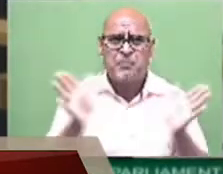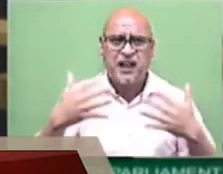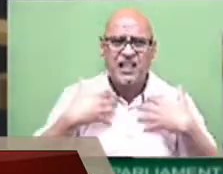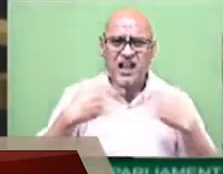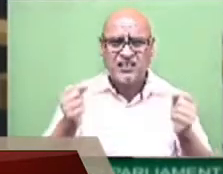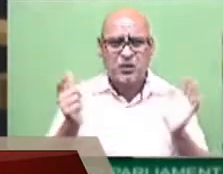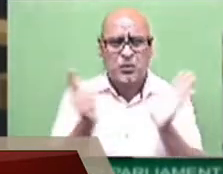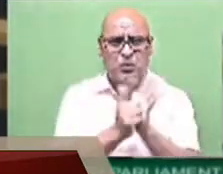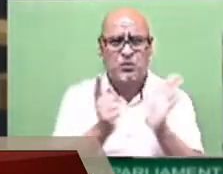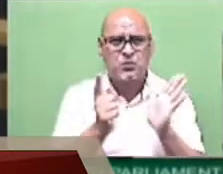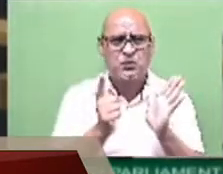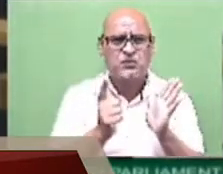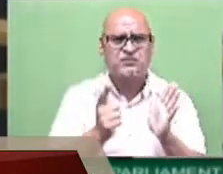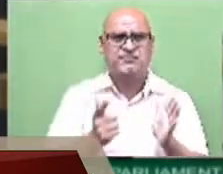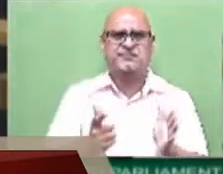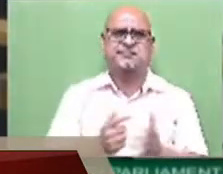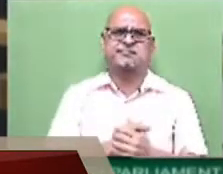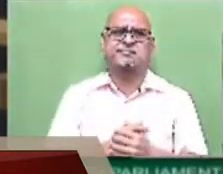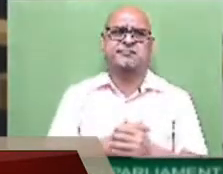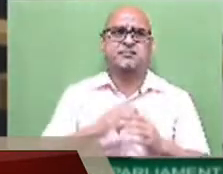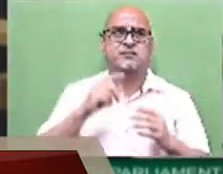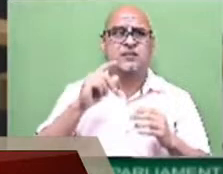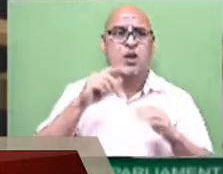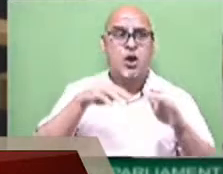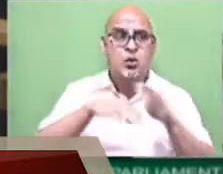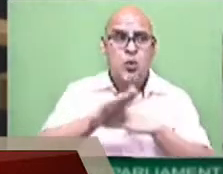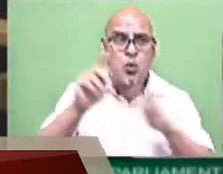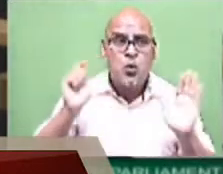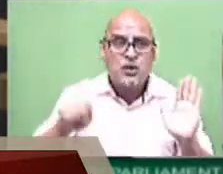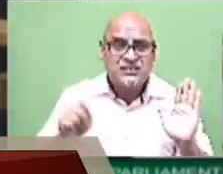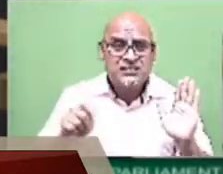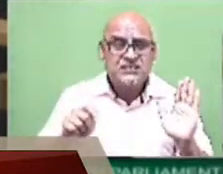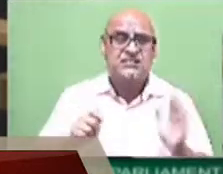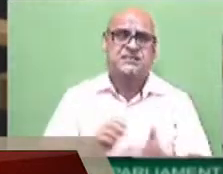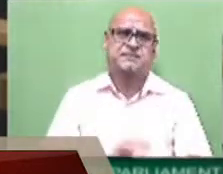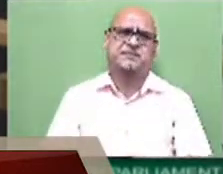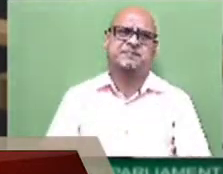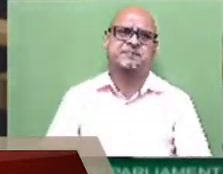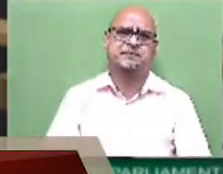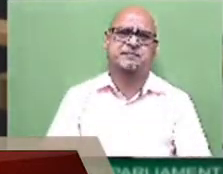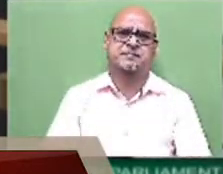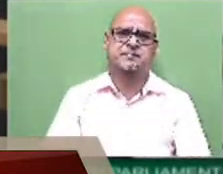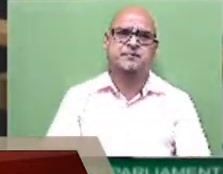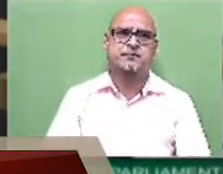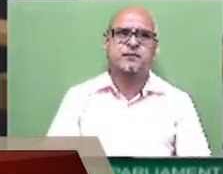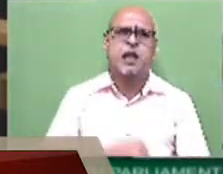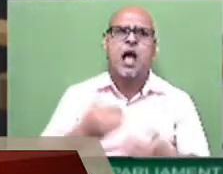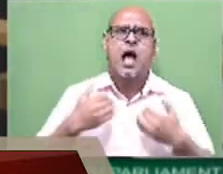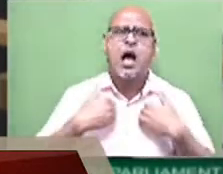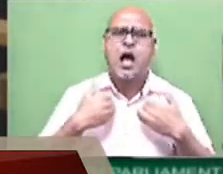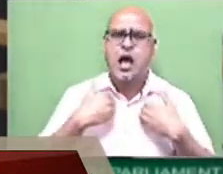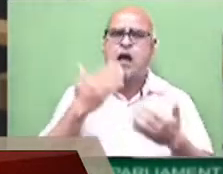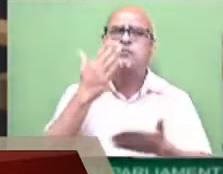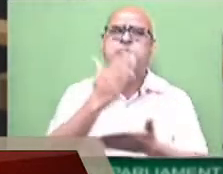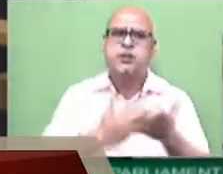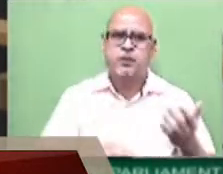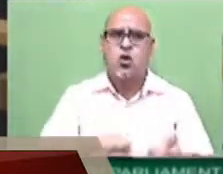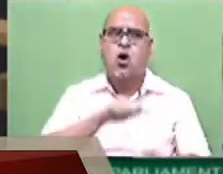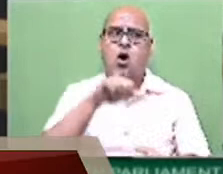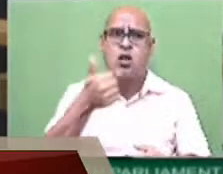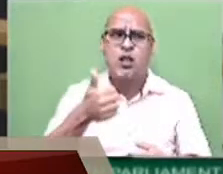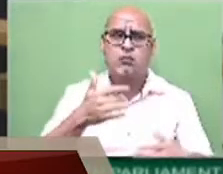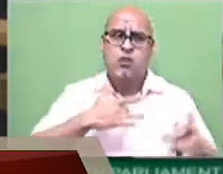But we have some issues, Madam Speaker, through you to the Attorney General, in terms of some of the